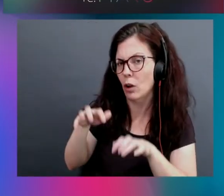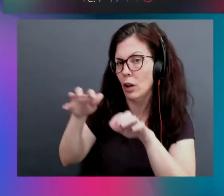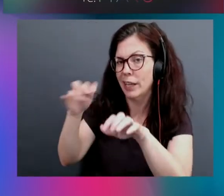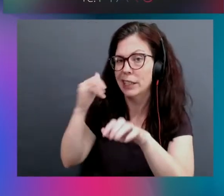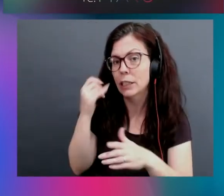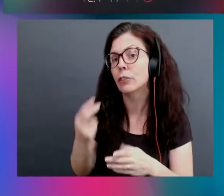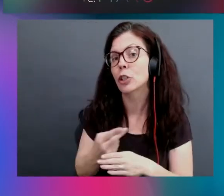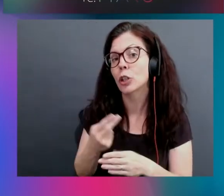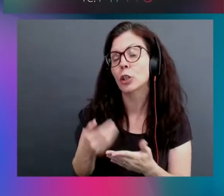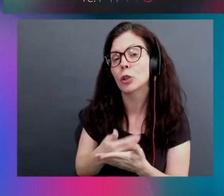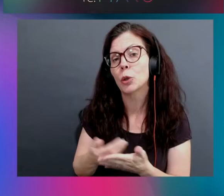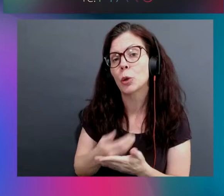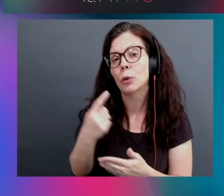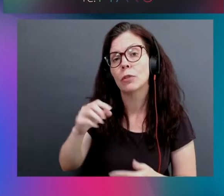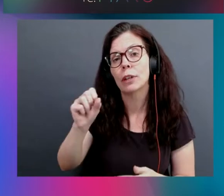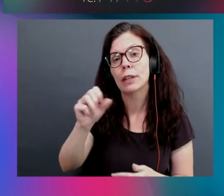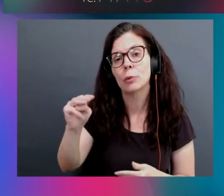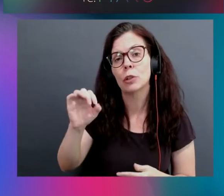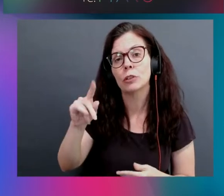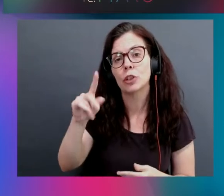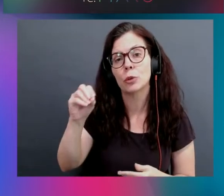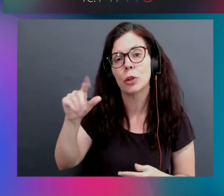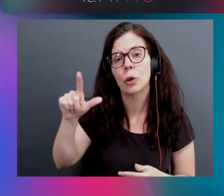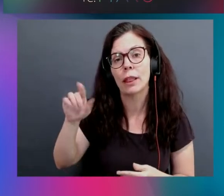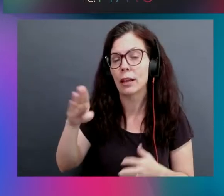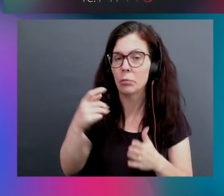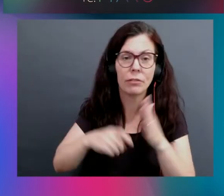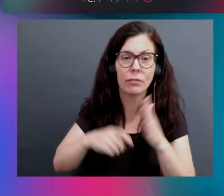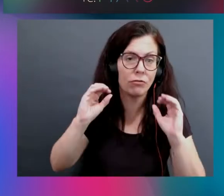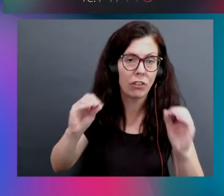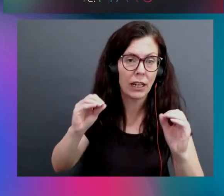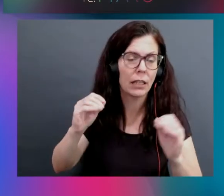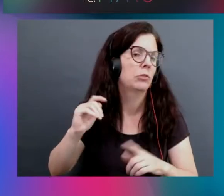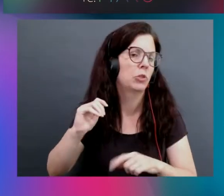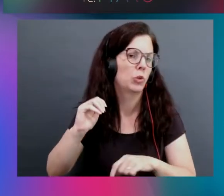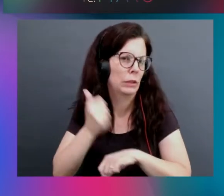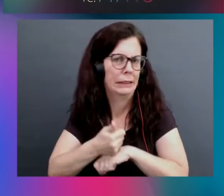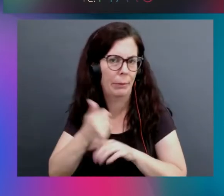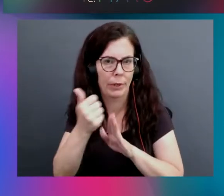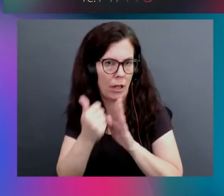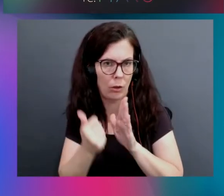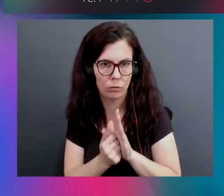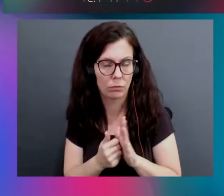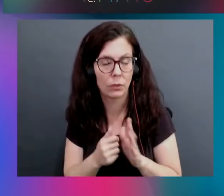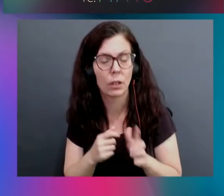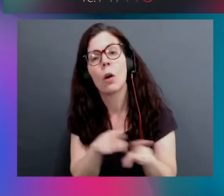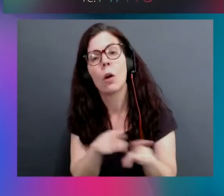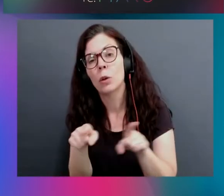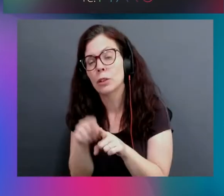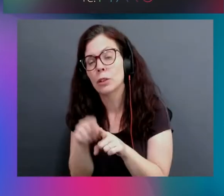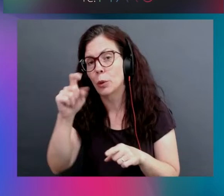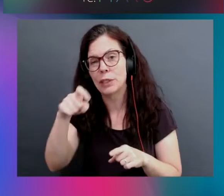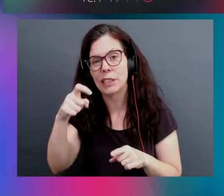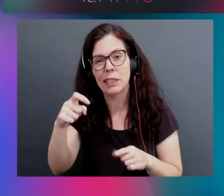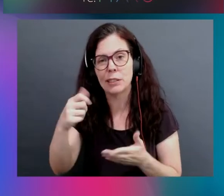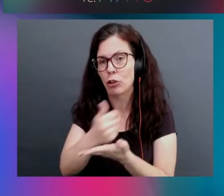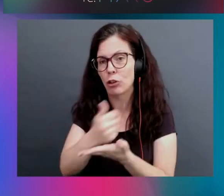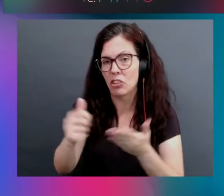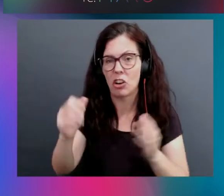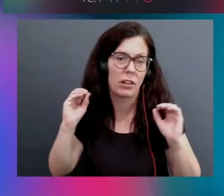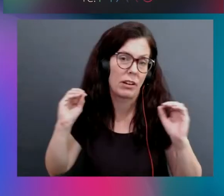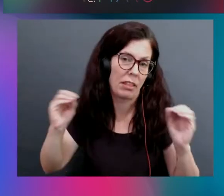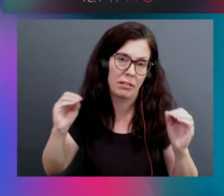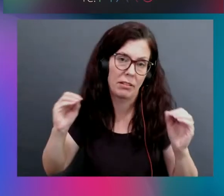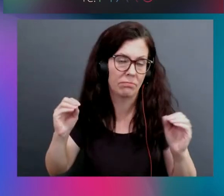SageMaker Studio Lab, it's completely free. You just have to create an account, and for that also, you don't need any credit card or anything of that sort, right? That's